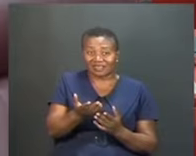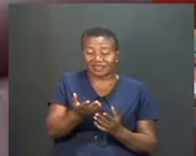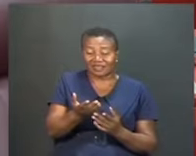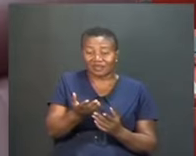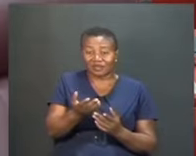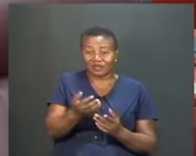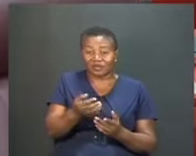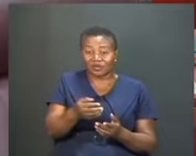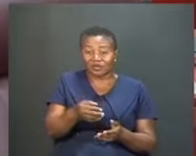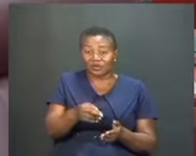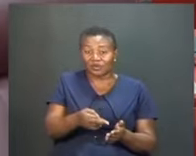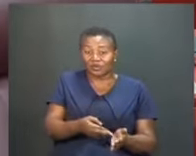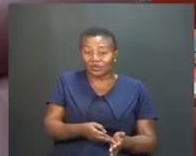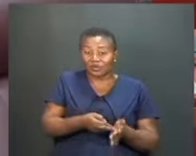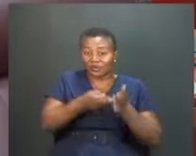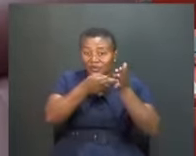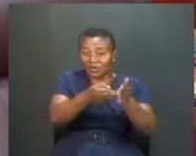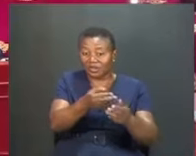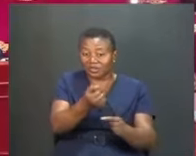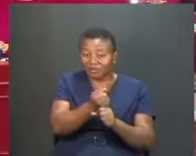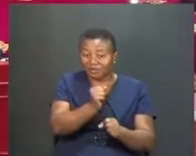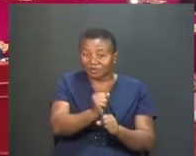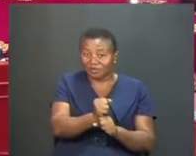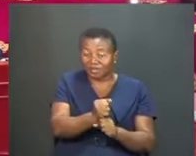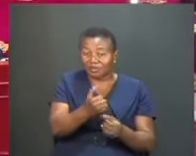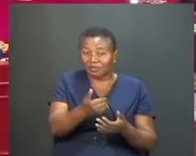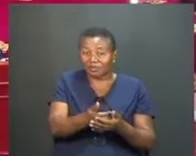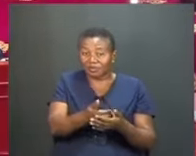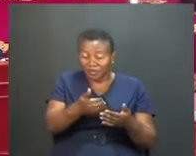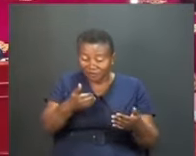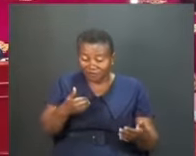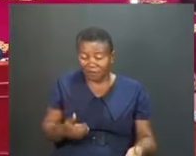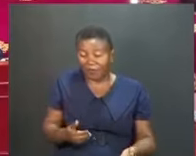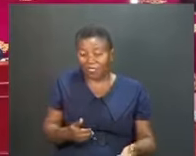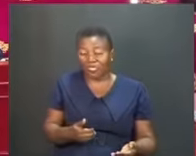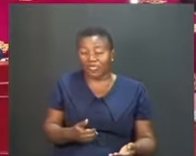made before the